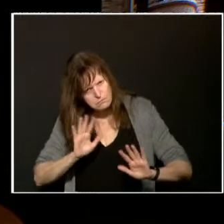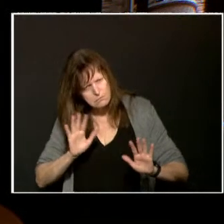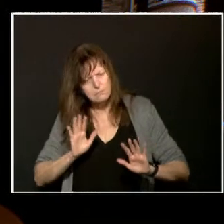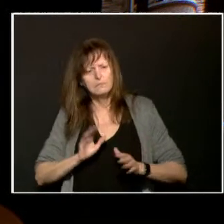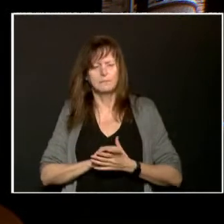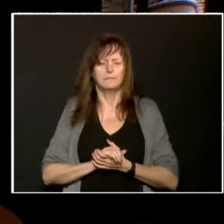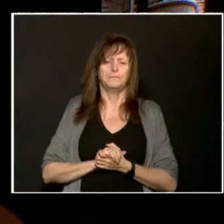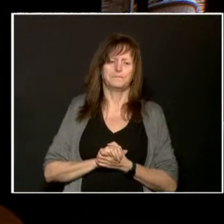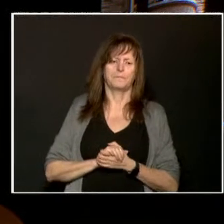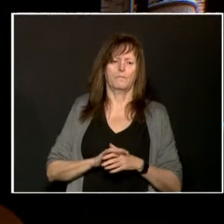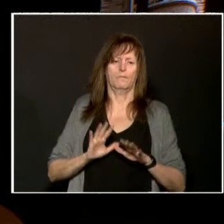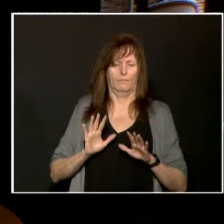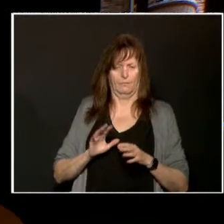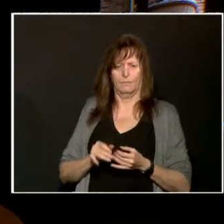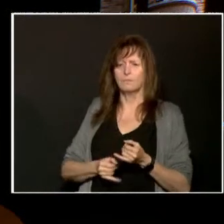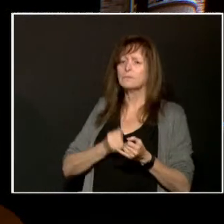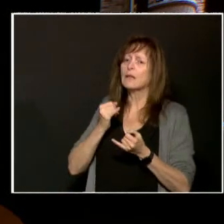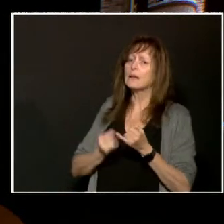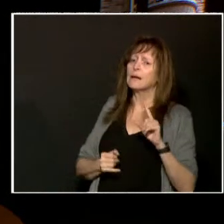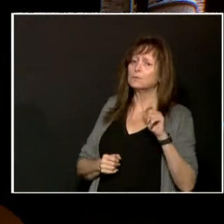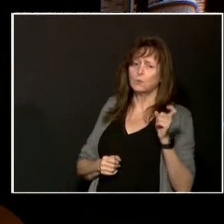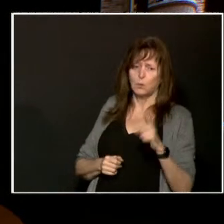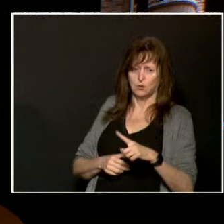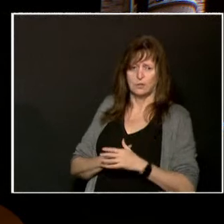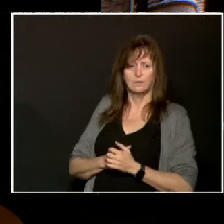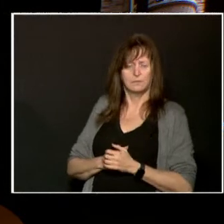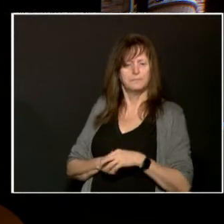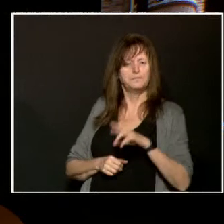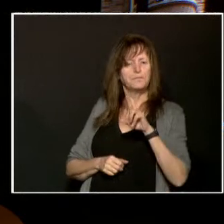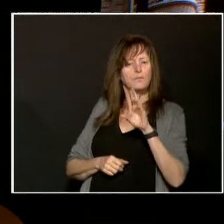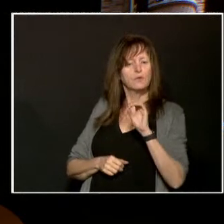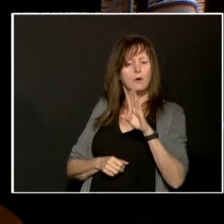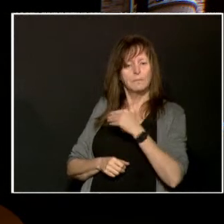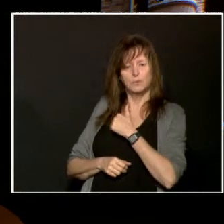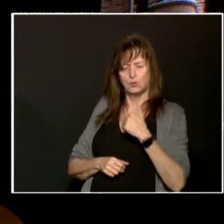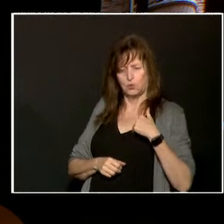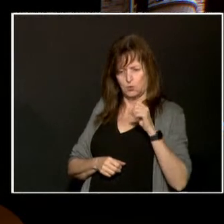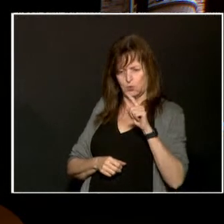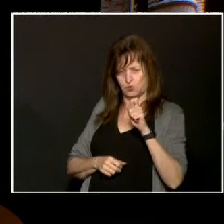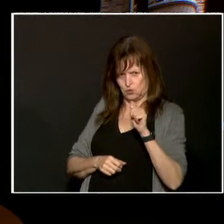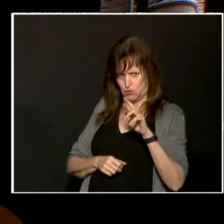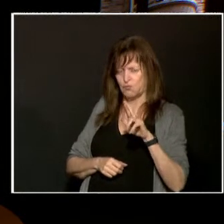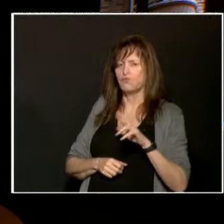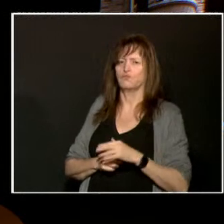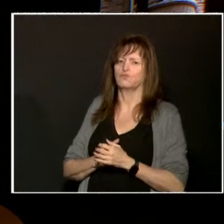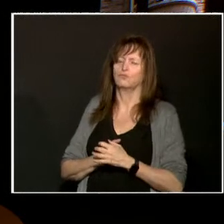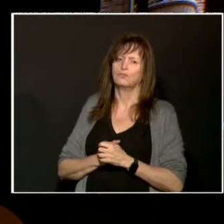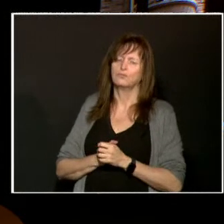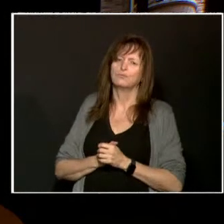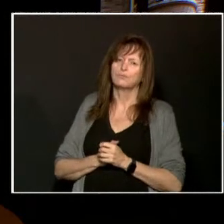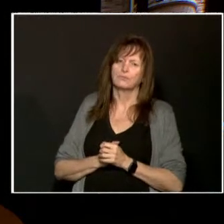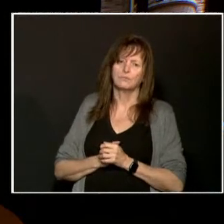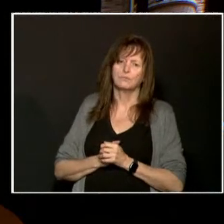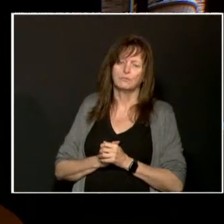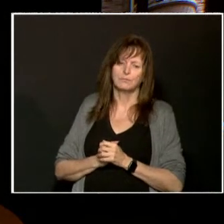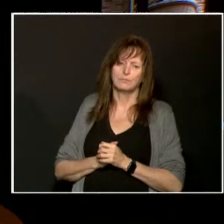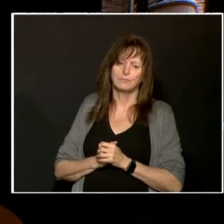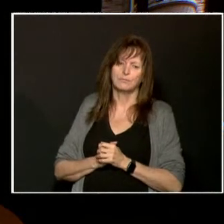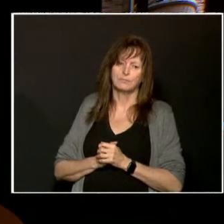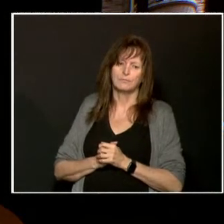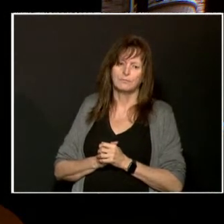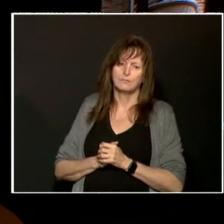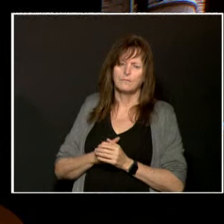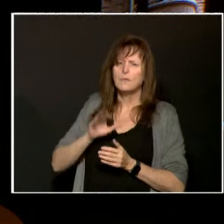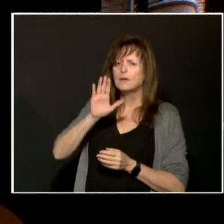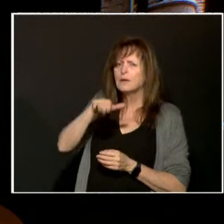queue. Rob Ferguson, Toronto Star. Hi, just for Dr. Brown here, I guess, and